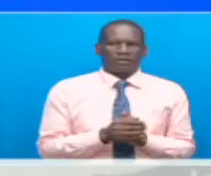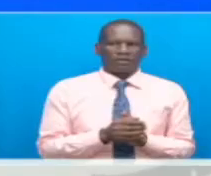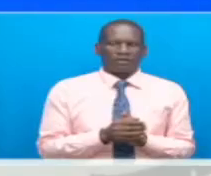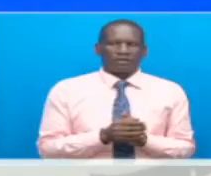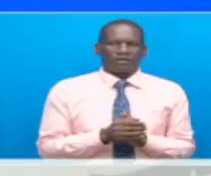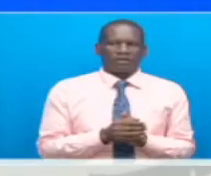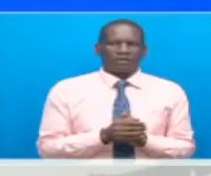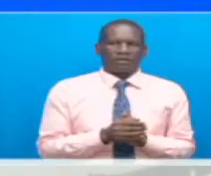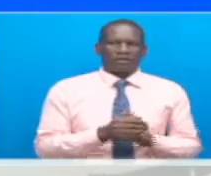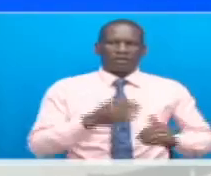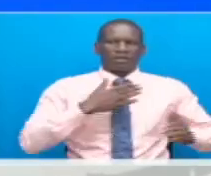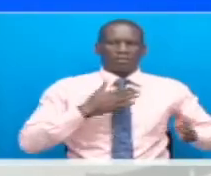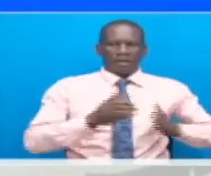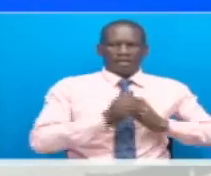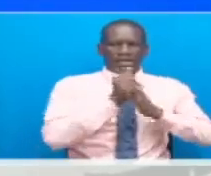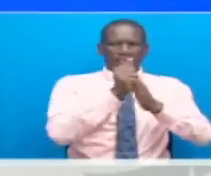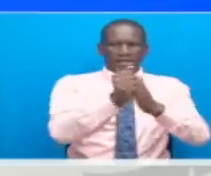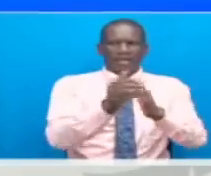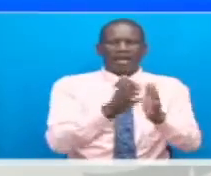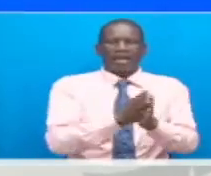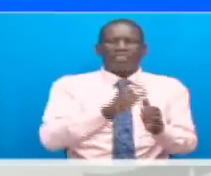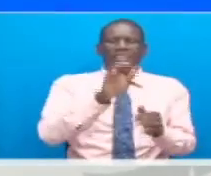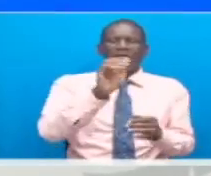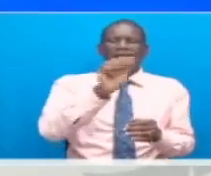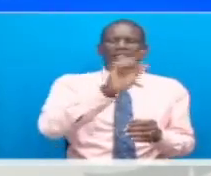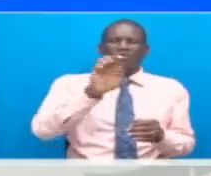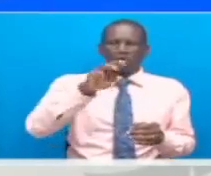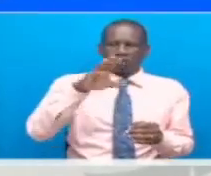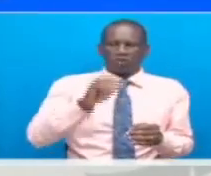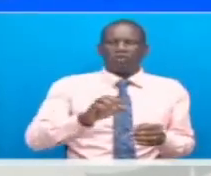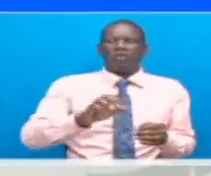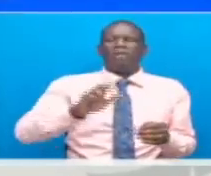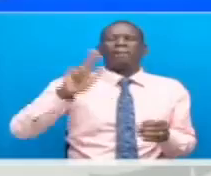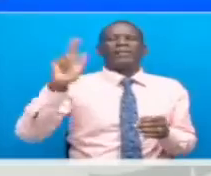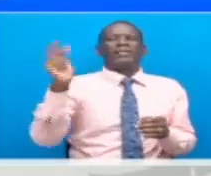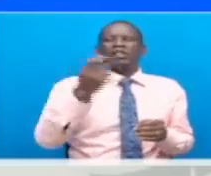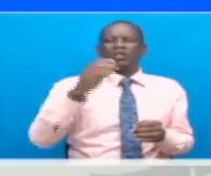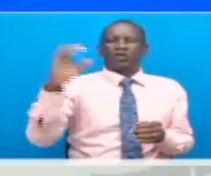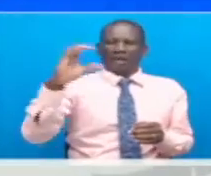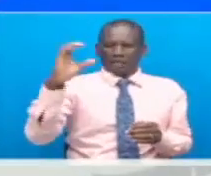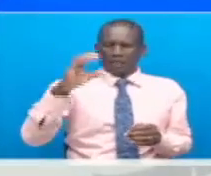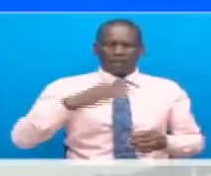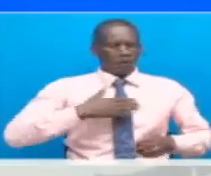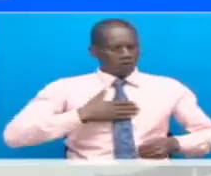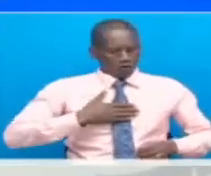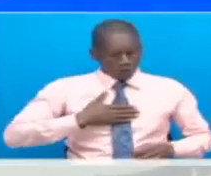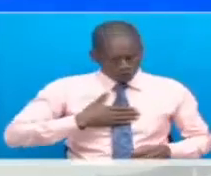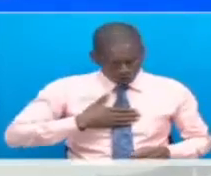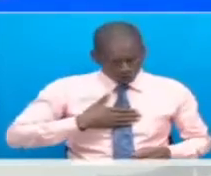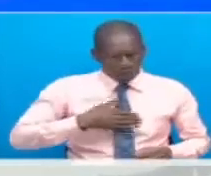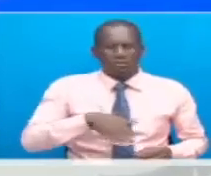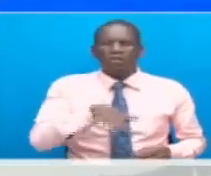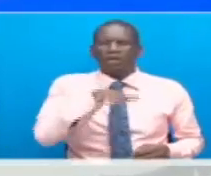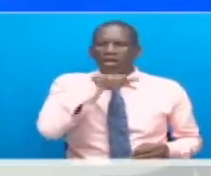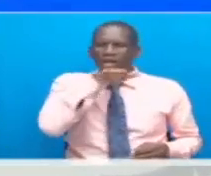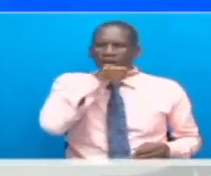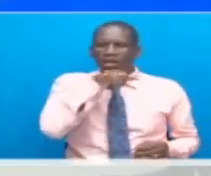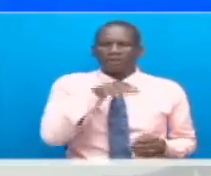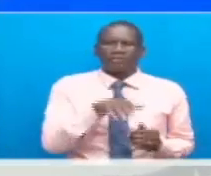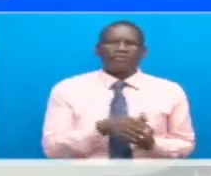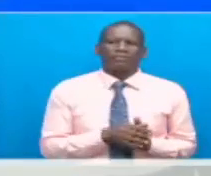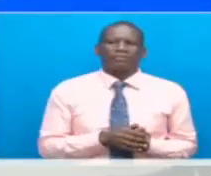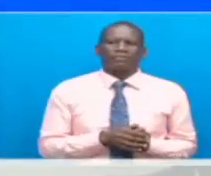my captain and the Azimio flag bearer, the Right Honorable Raila